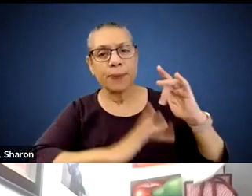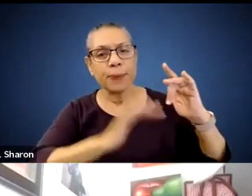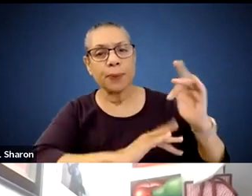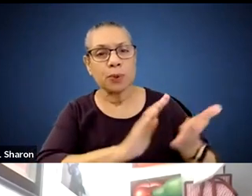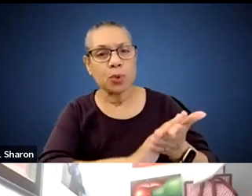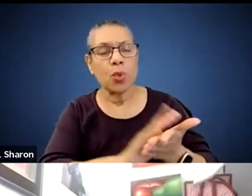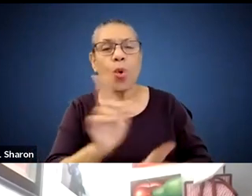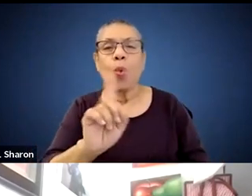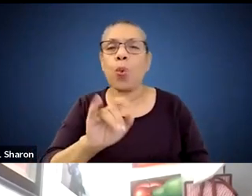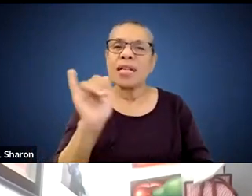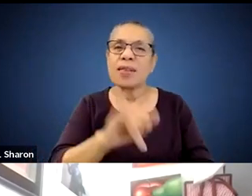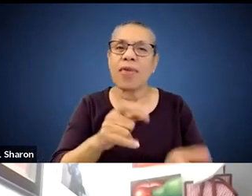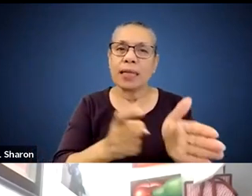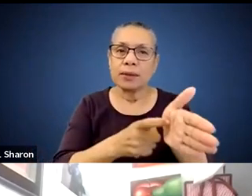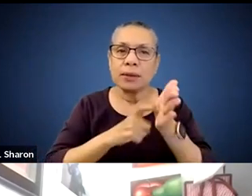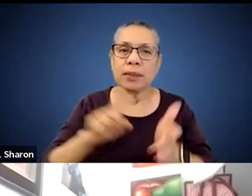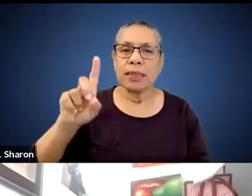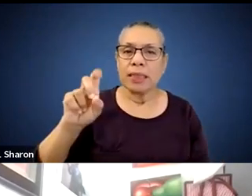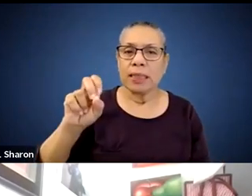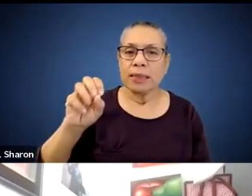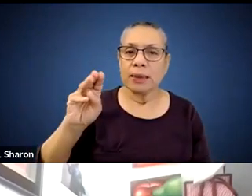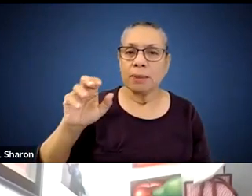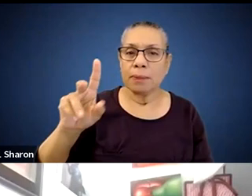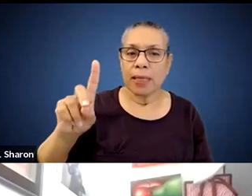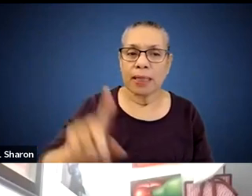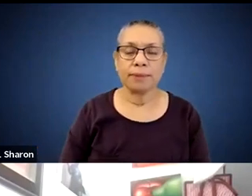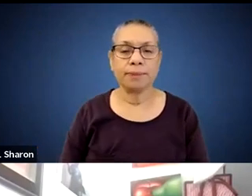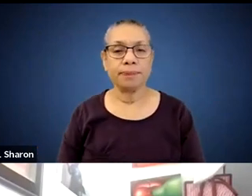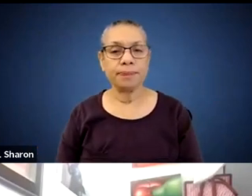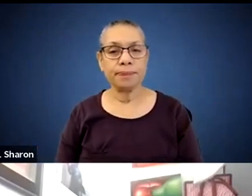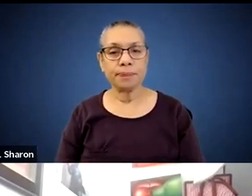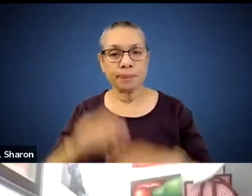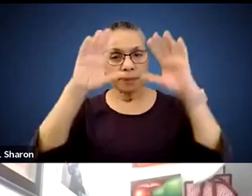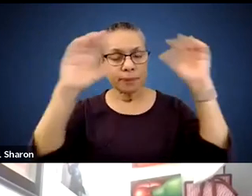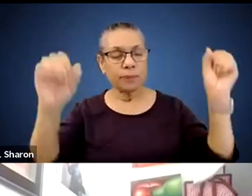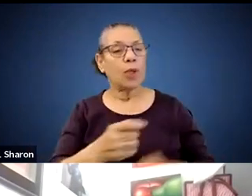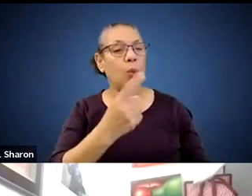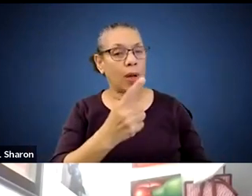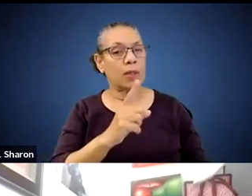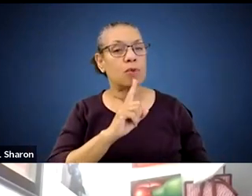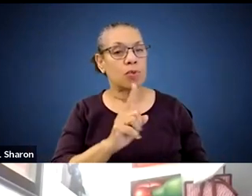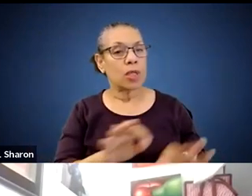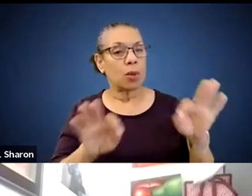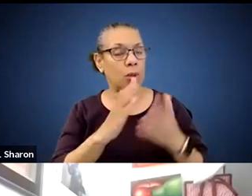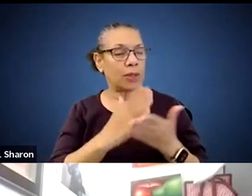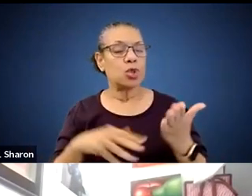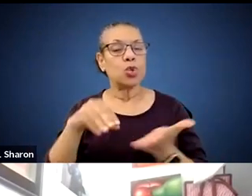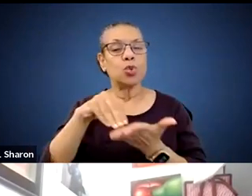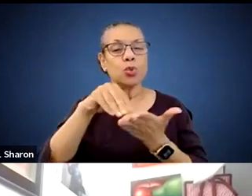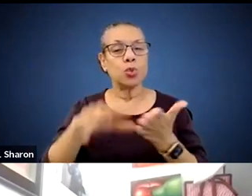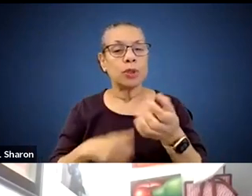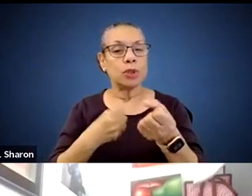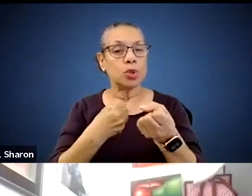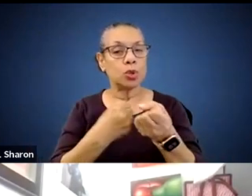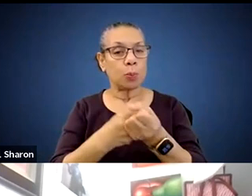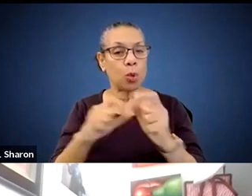demand is yeah so I think one of the one of the really important processes and structures that we've worked hard on is the student support teams